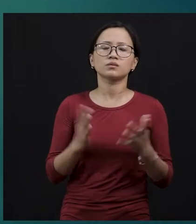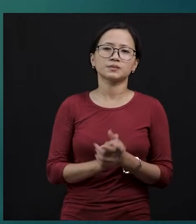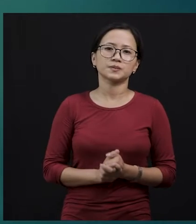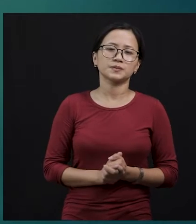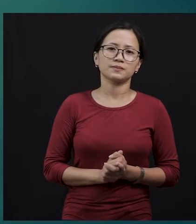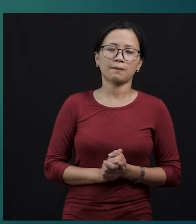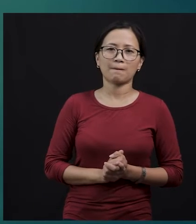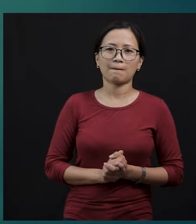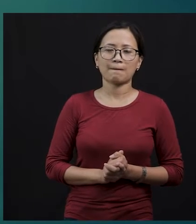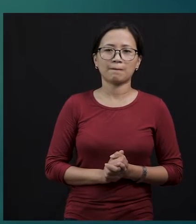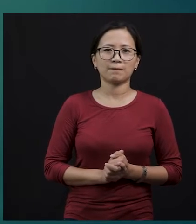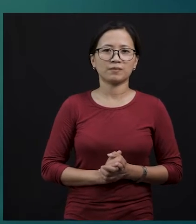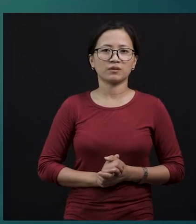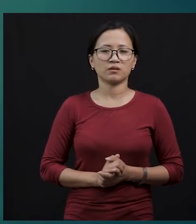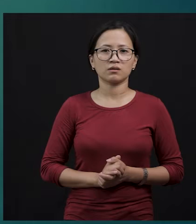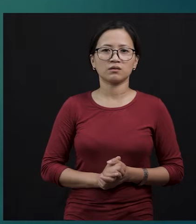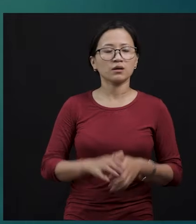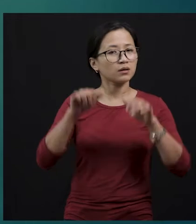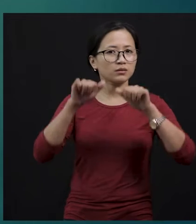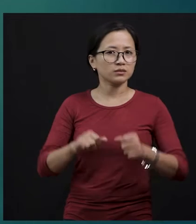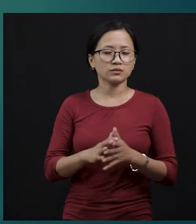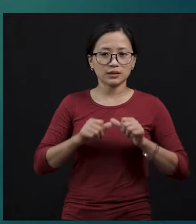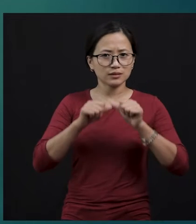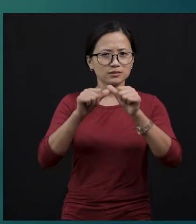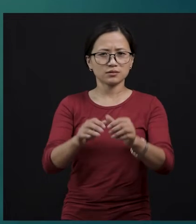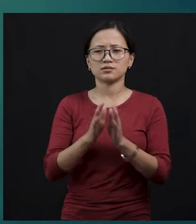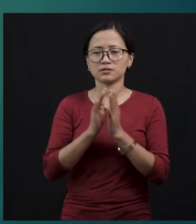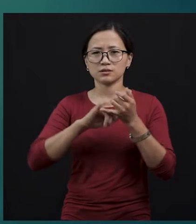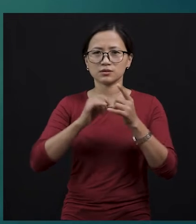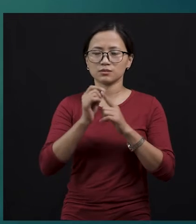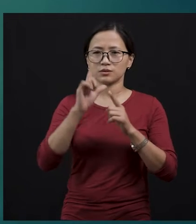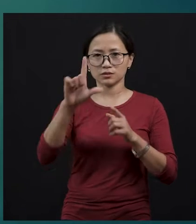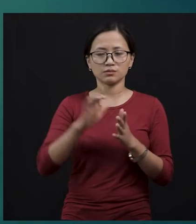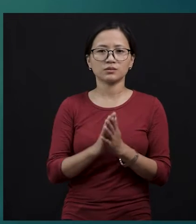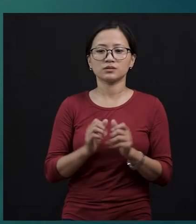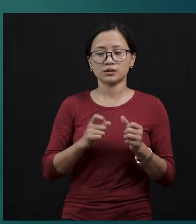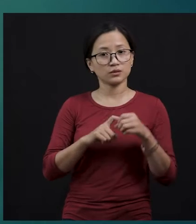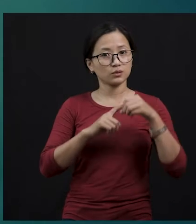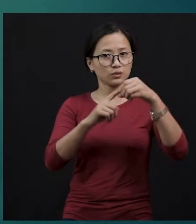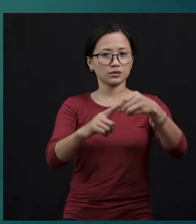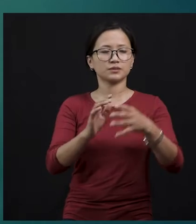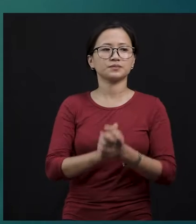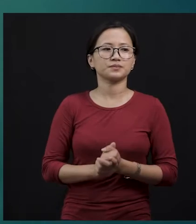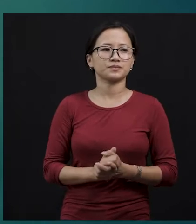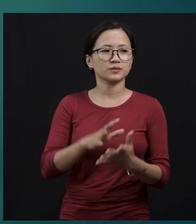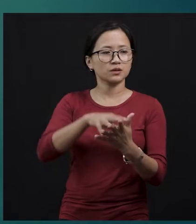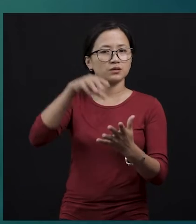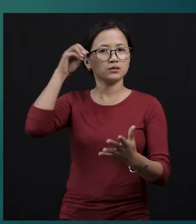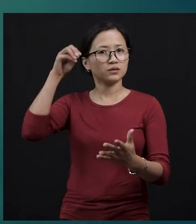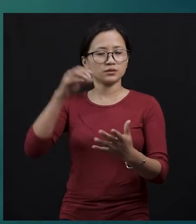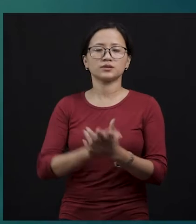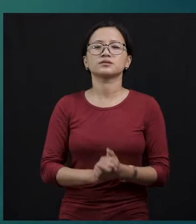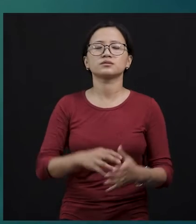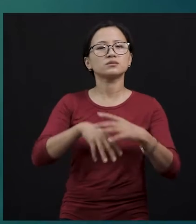is. And then you will even be able to answer simple questions. I've written here, so let's read again. Learning outcome